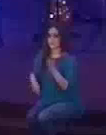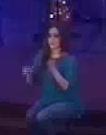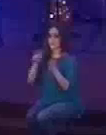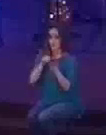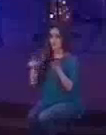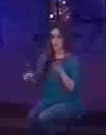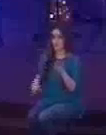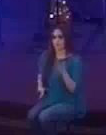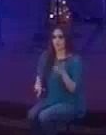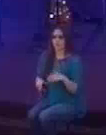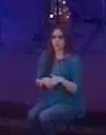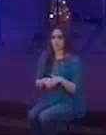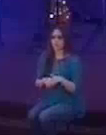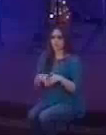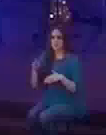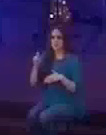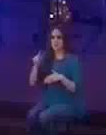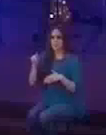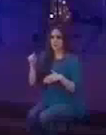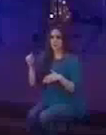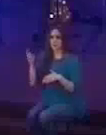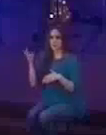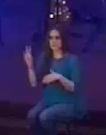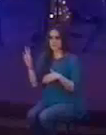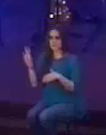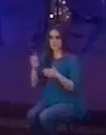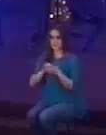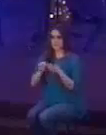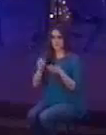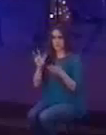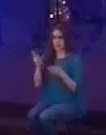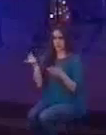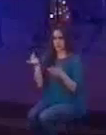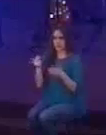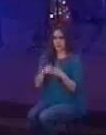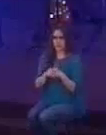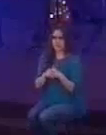in Matthew 16, and I'll start with verse 13.